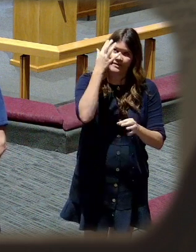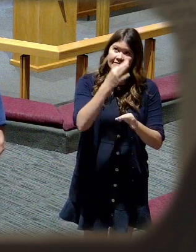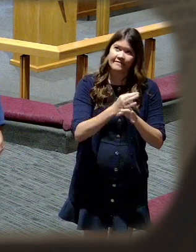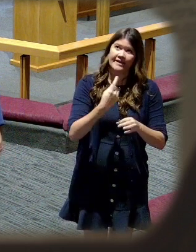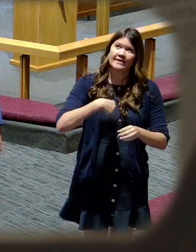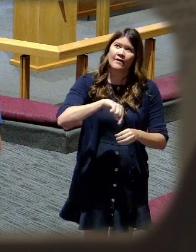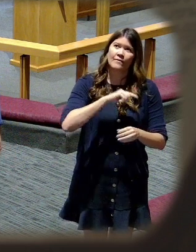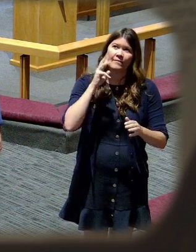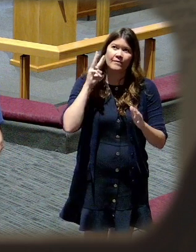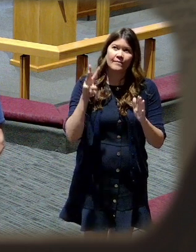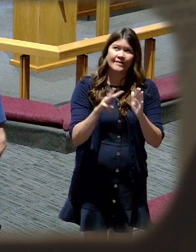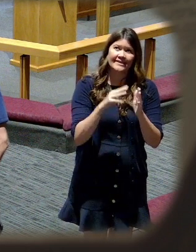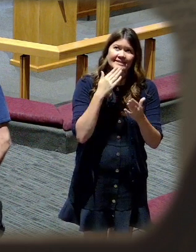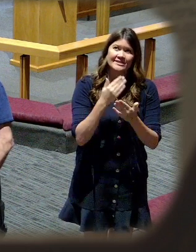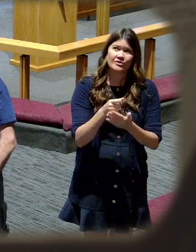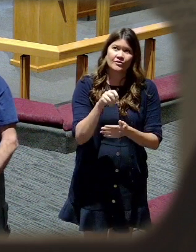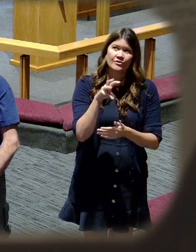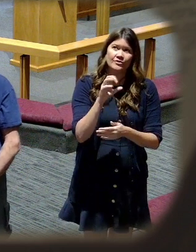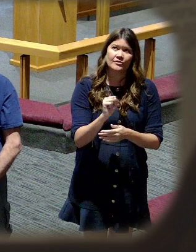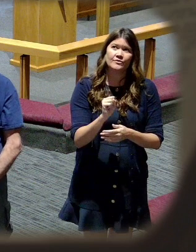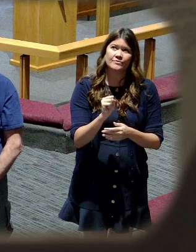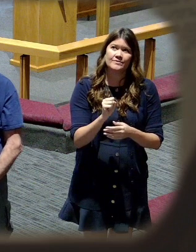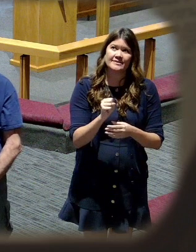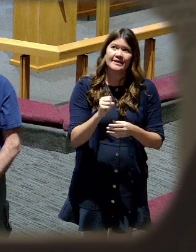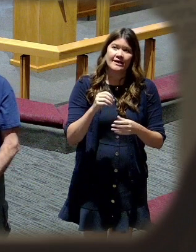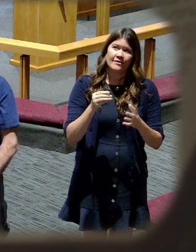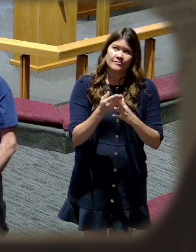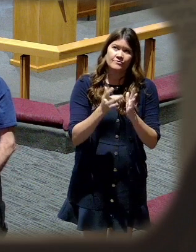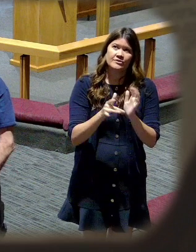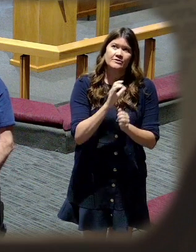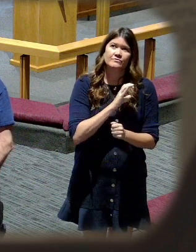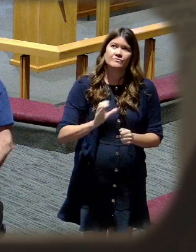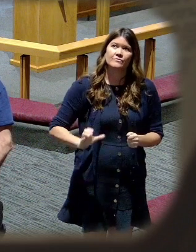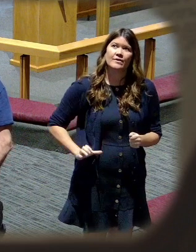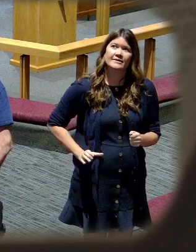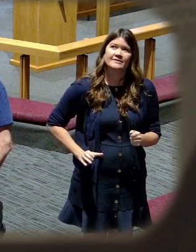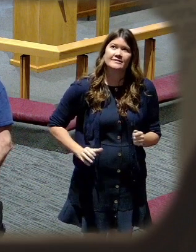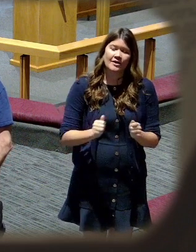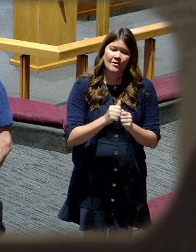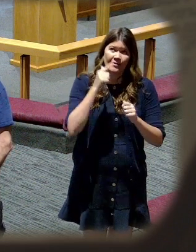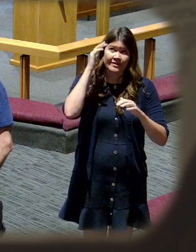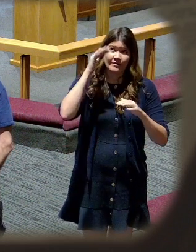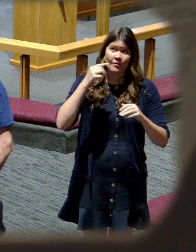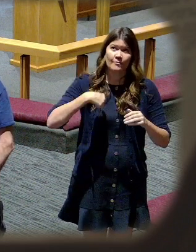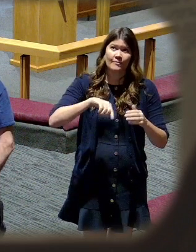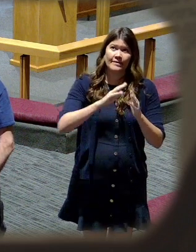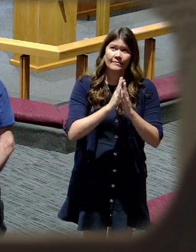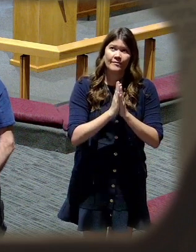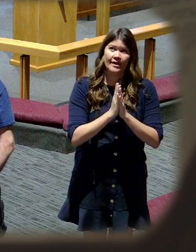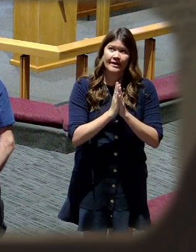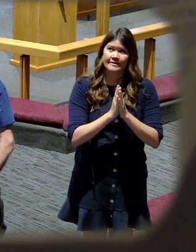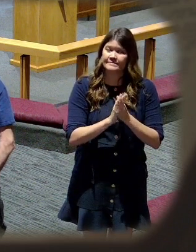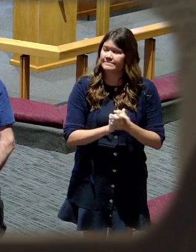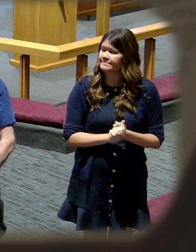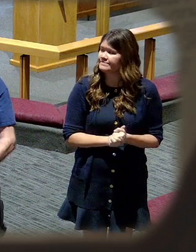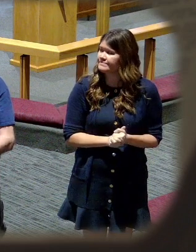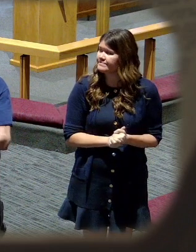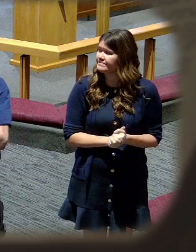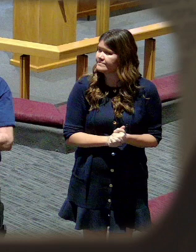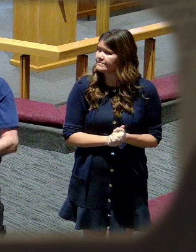to the good news that is ours in Christ Jesus. With hope we pray.